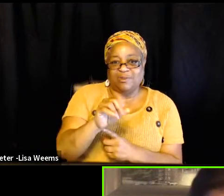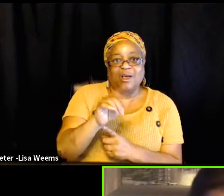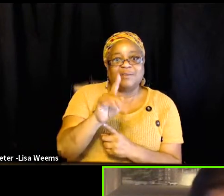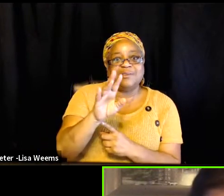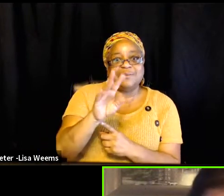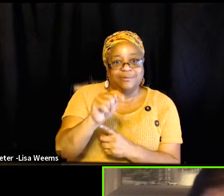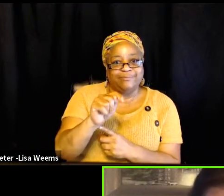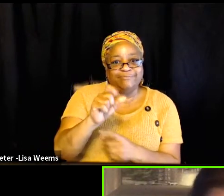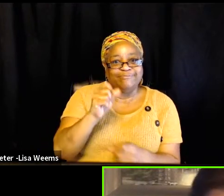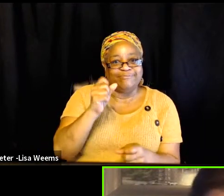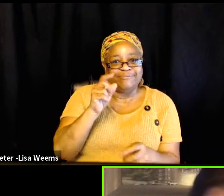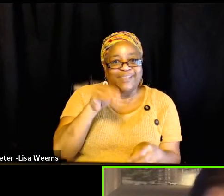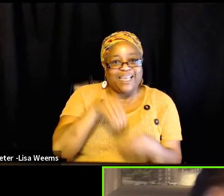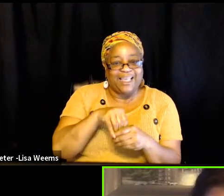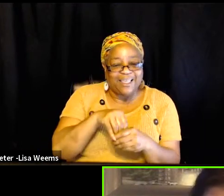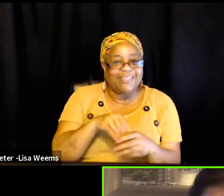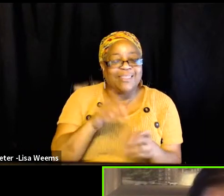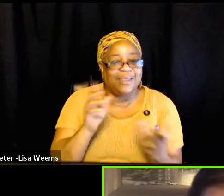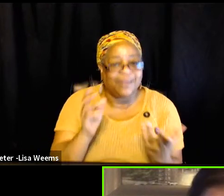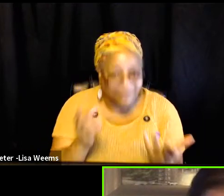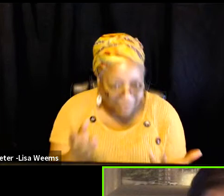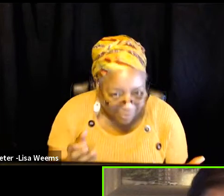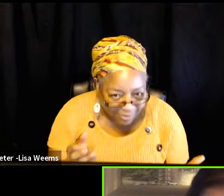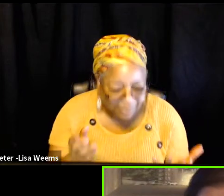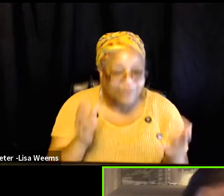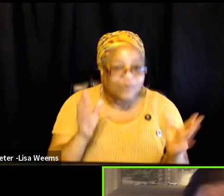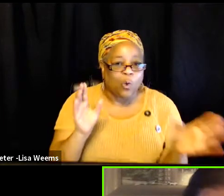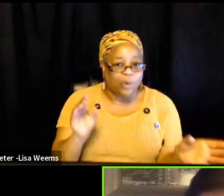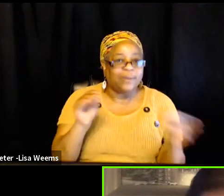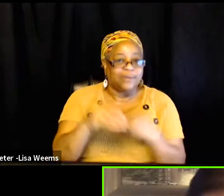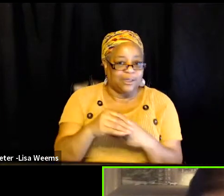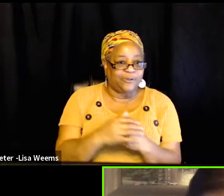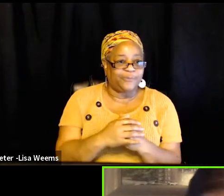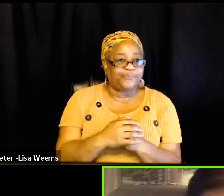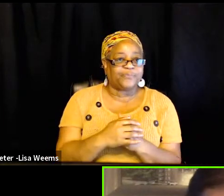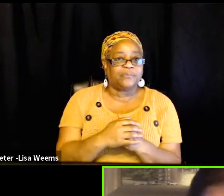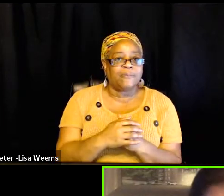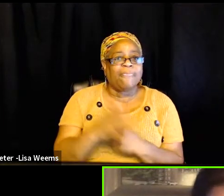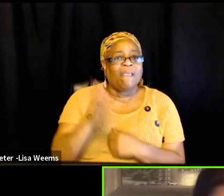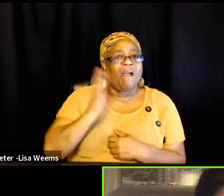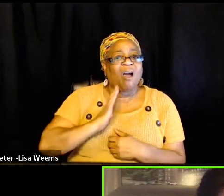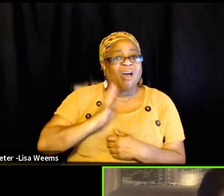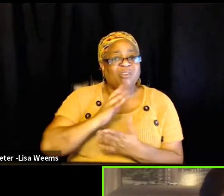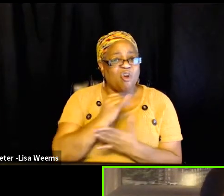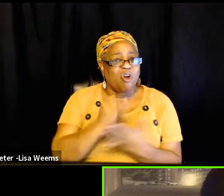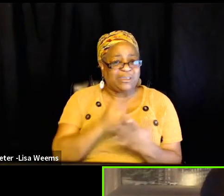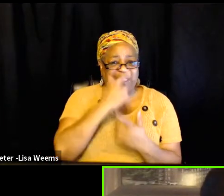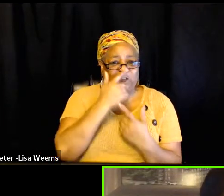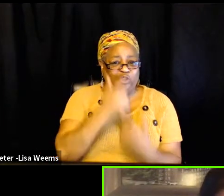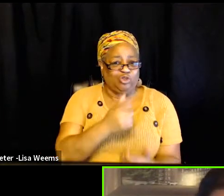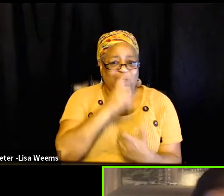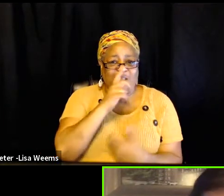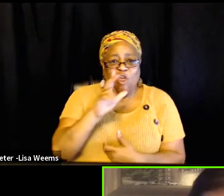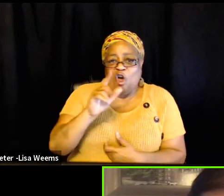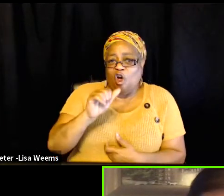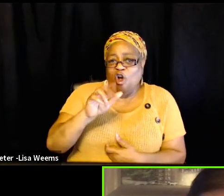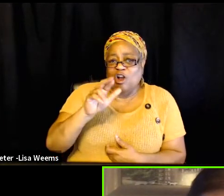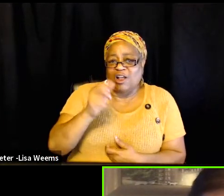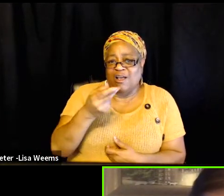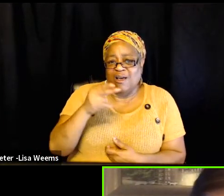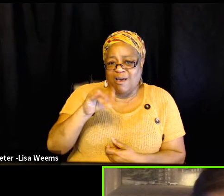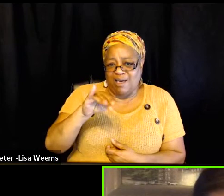very focused on unearthing political moments from the archives of MoMA. And I think, you know, throughout